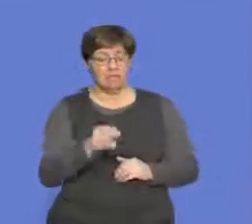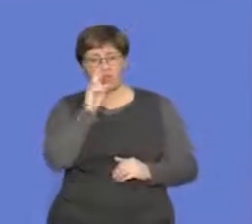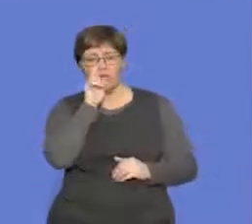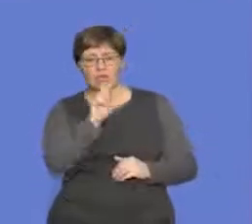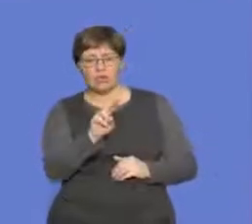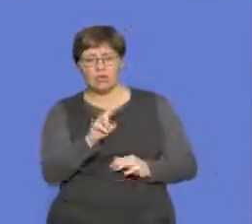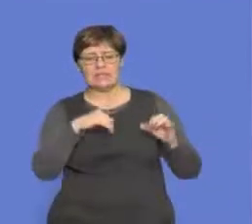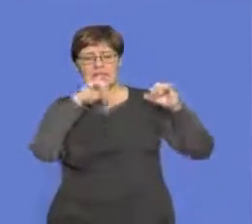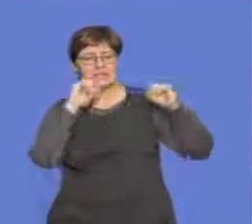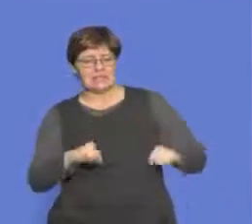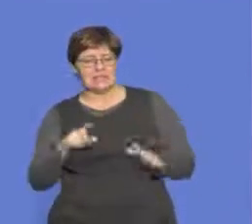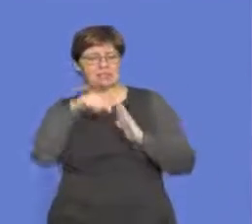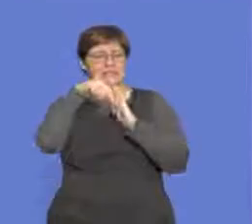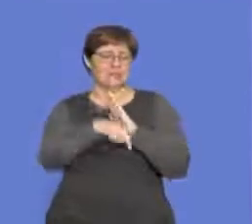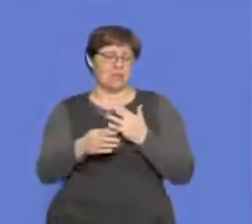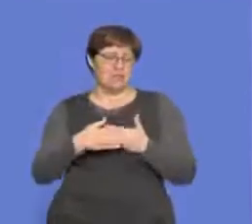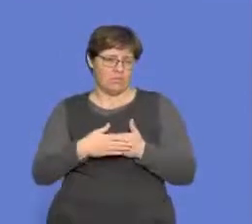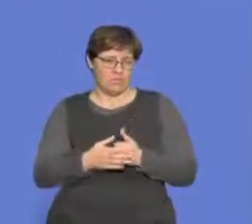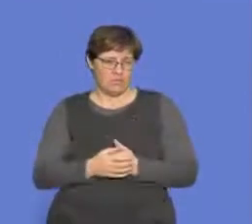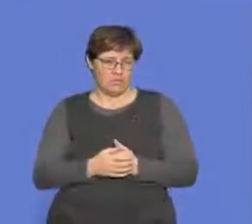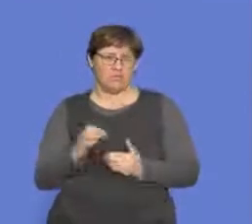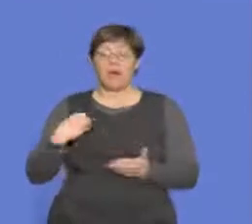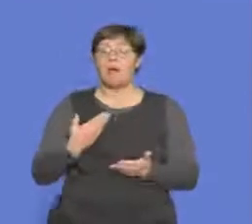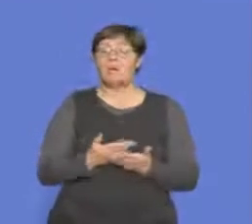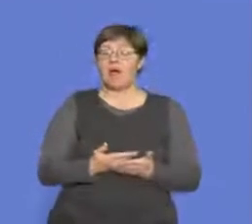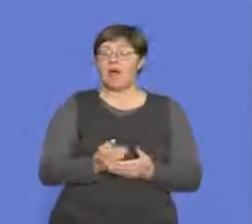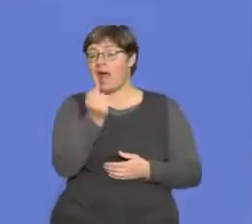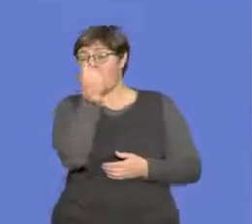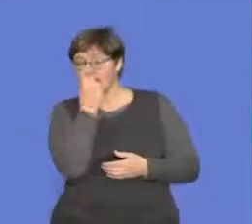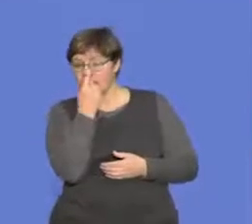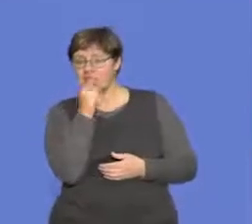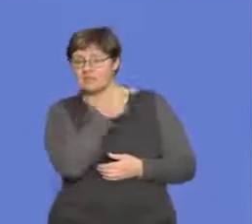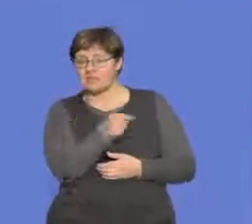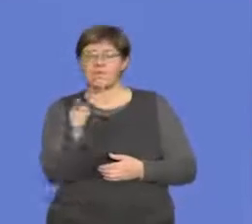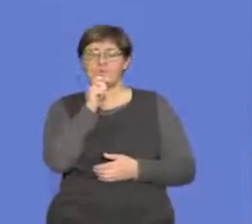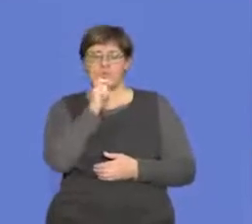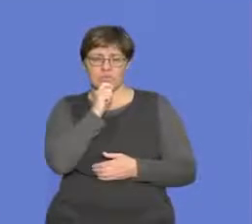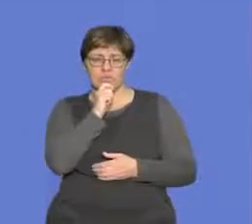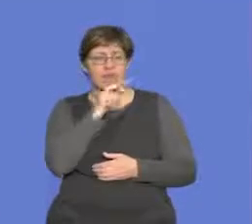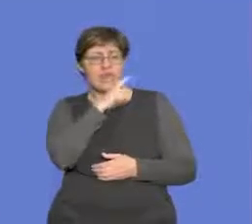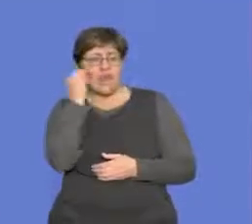these systems in detail, and we'll try and apply our understanding of how to use these in naming and